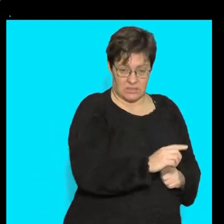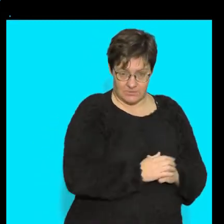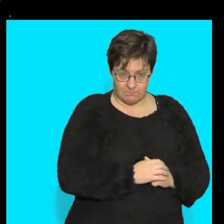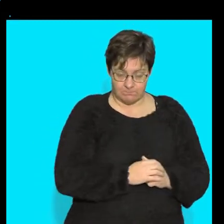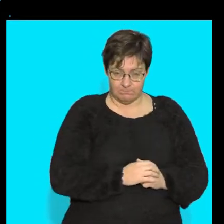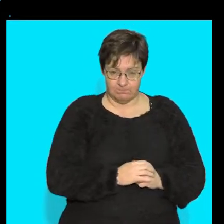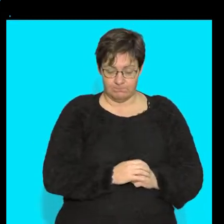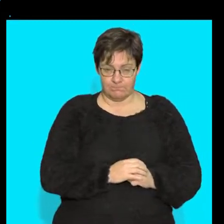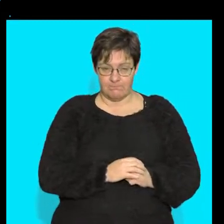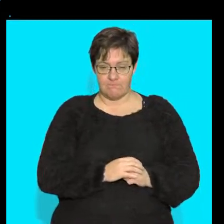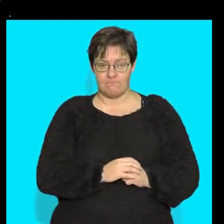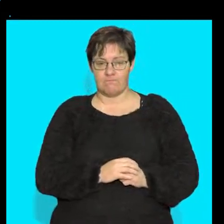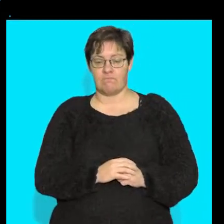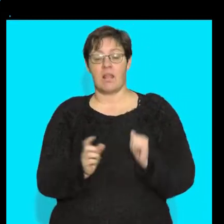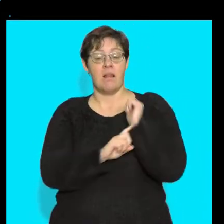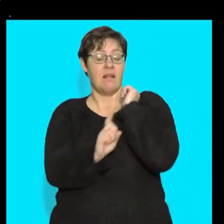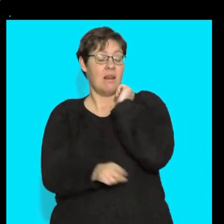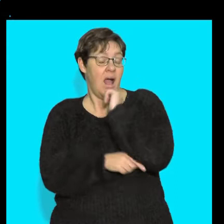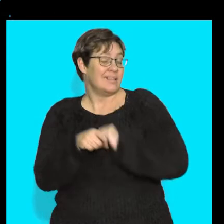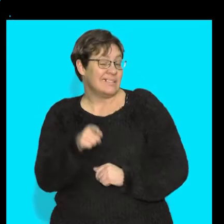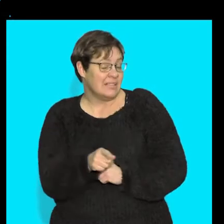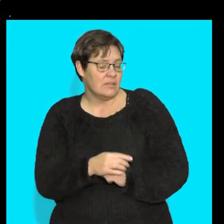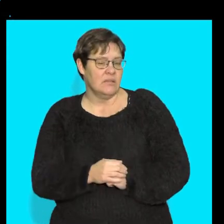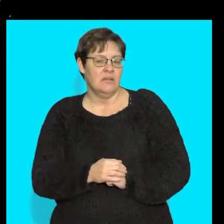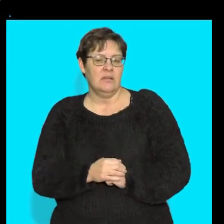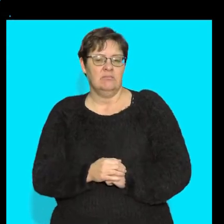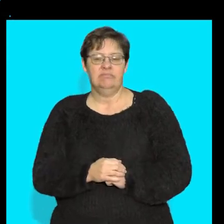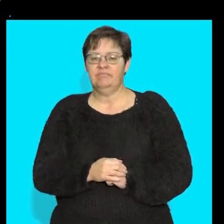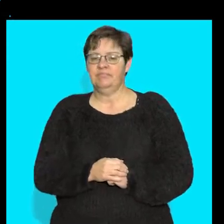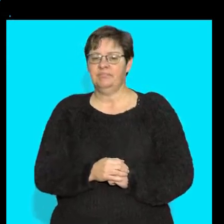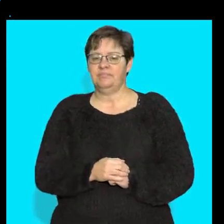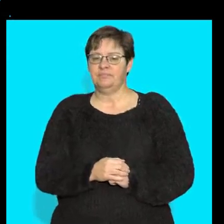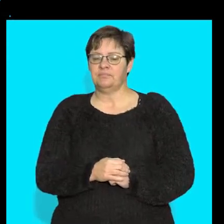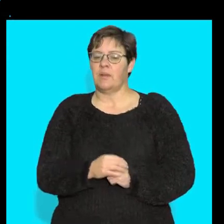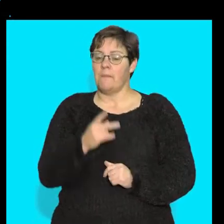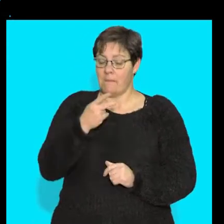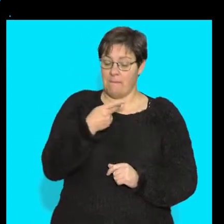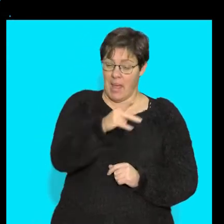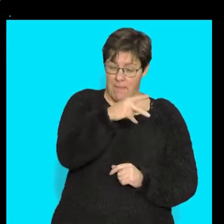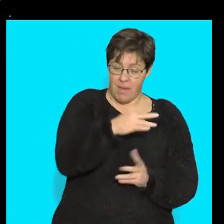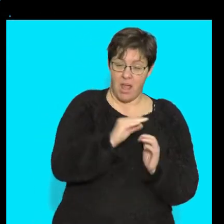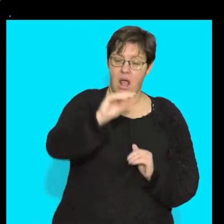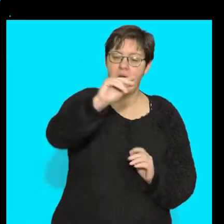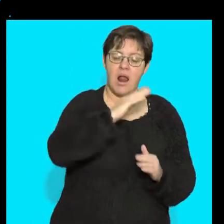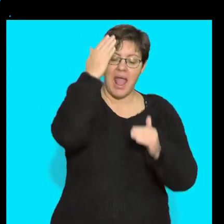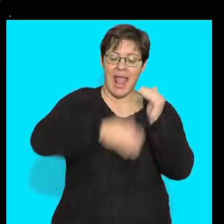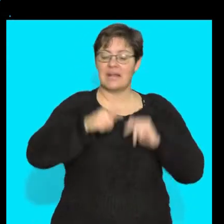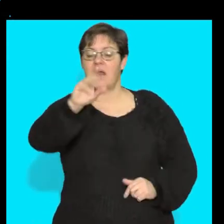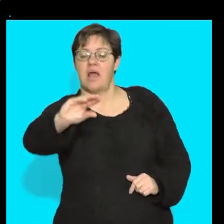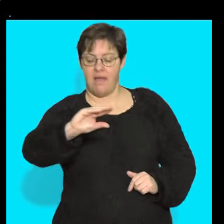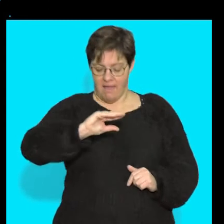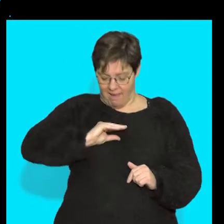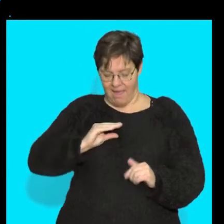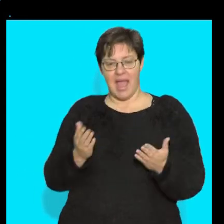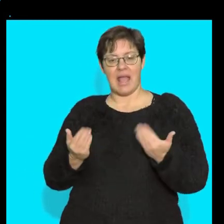investment. The last thing will be, what is the expected payout? You don't just go to a bank